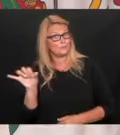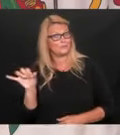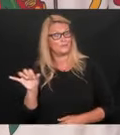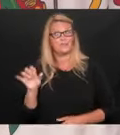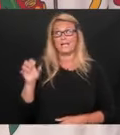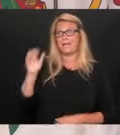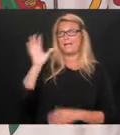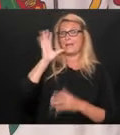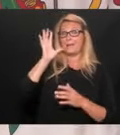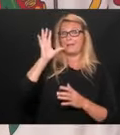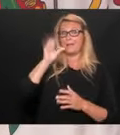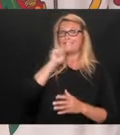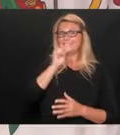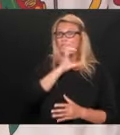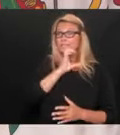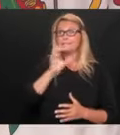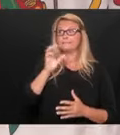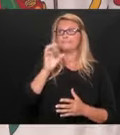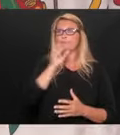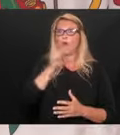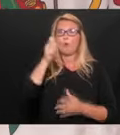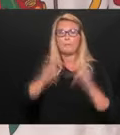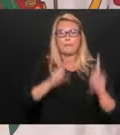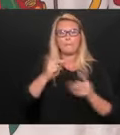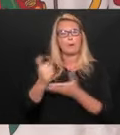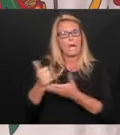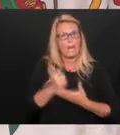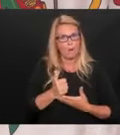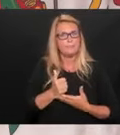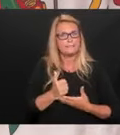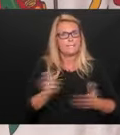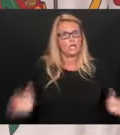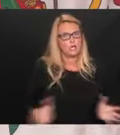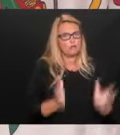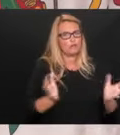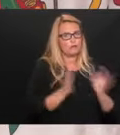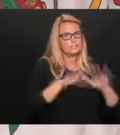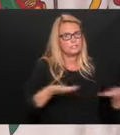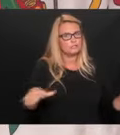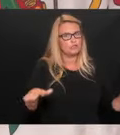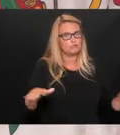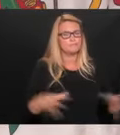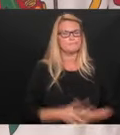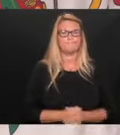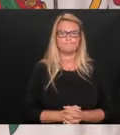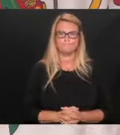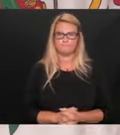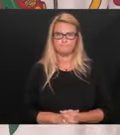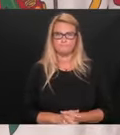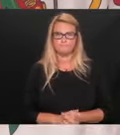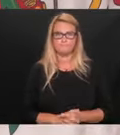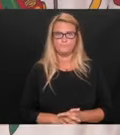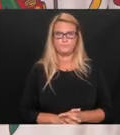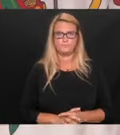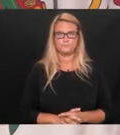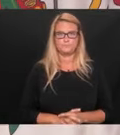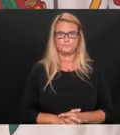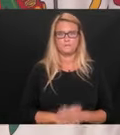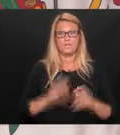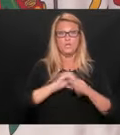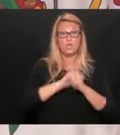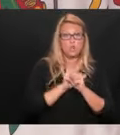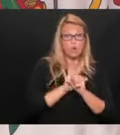us get the young people vaccinated. It is foolish for us to not have our kids vaccinated. You know, all the COVID